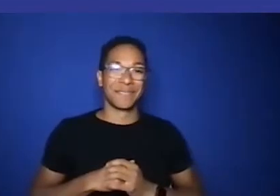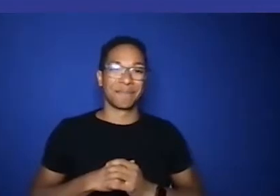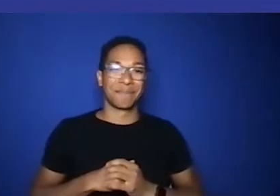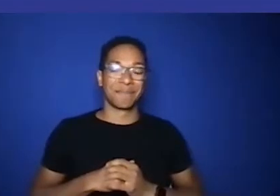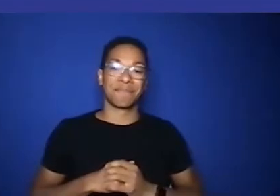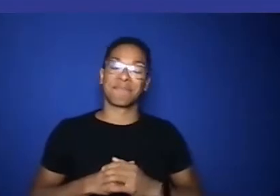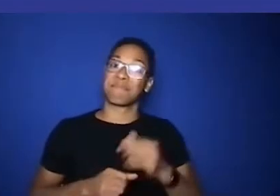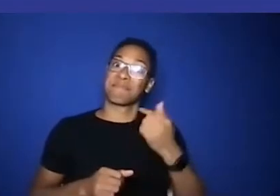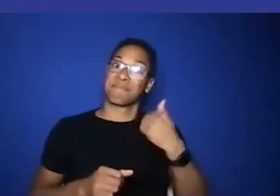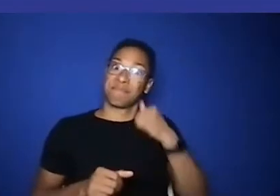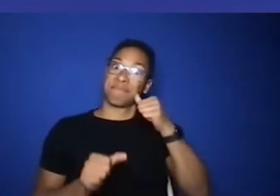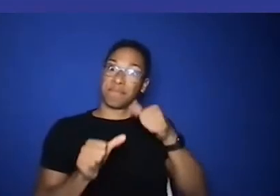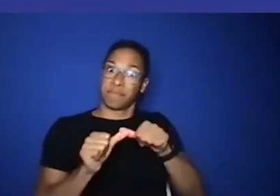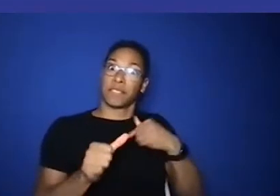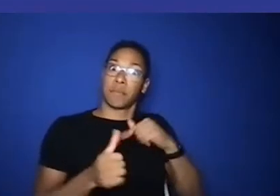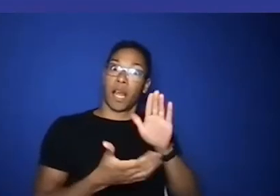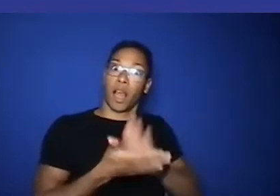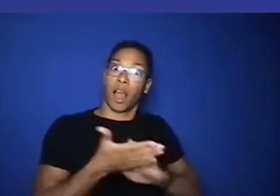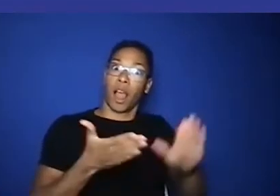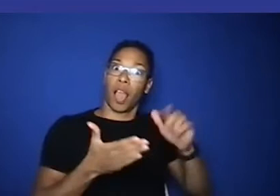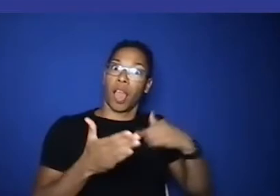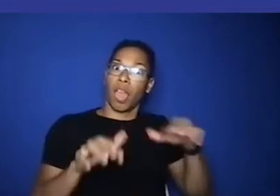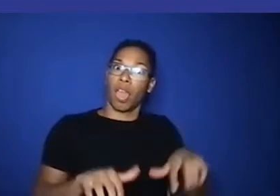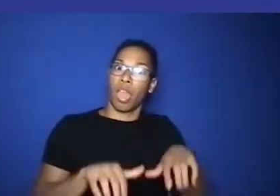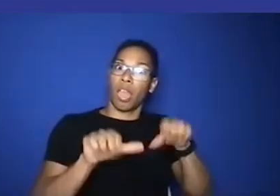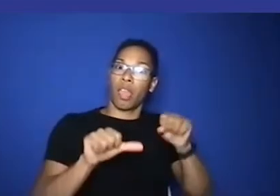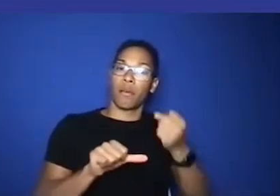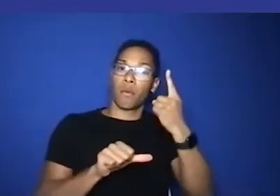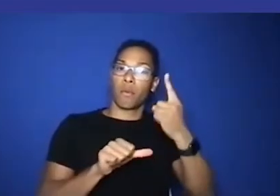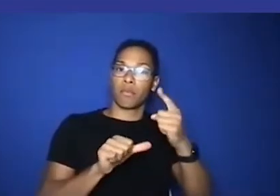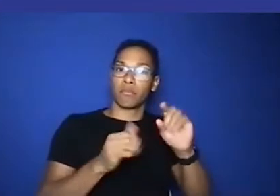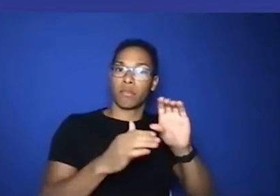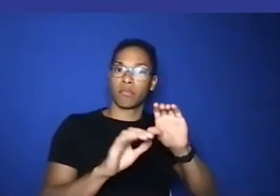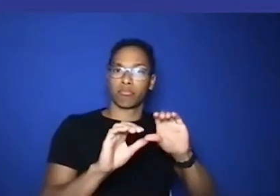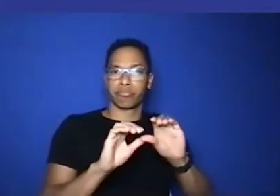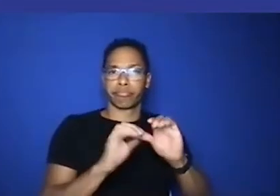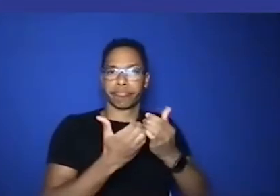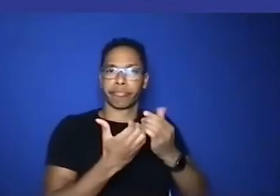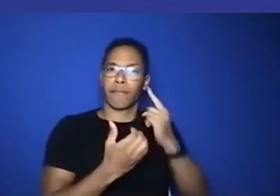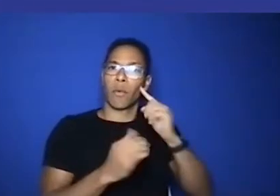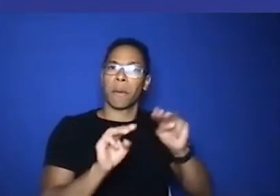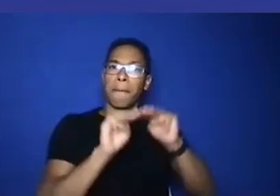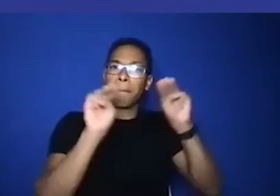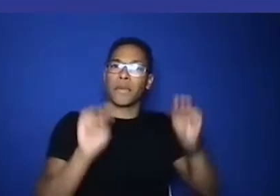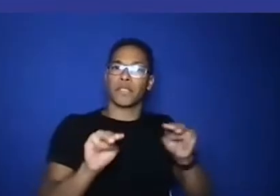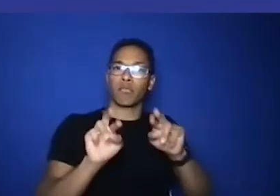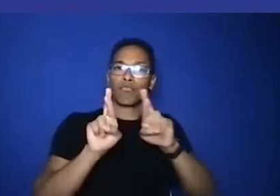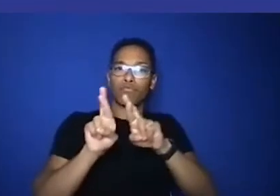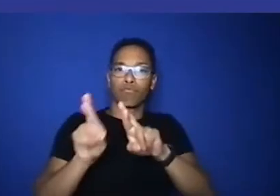when I was in school, I took a class on museum registration and labeling, and it just seemed so